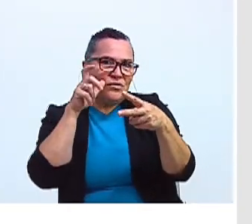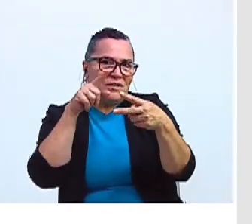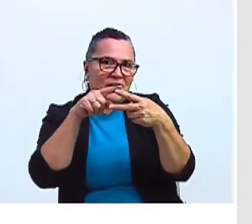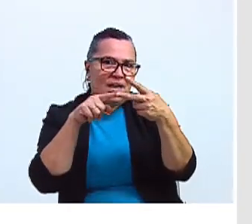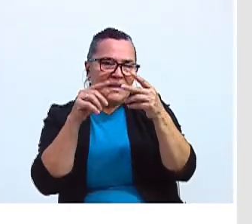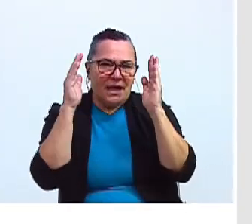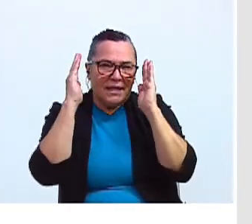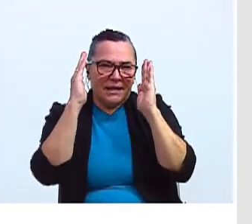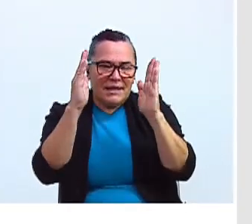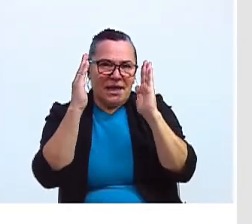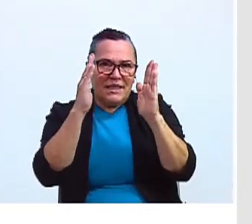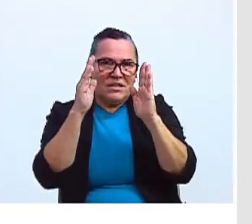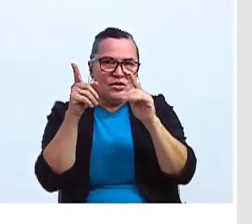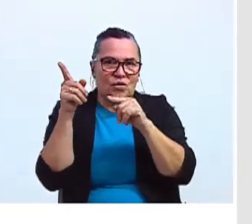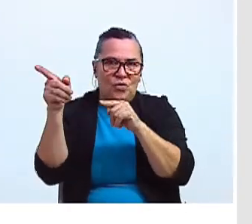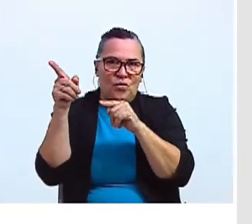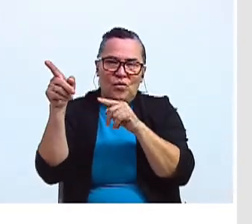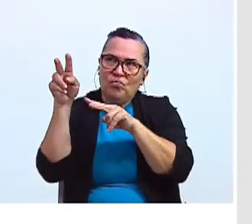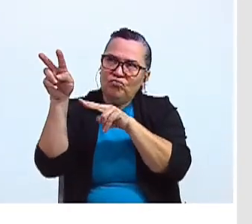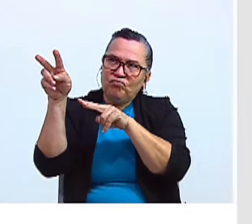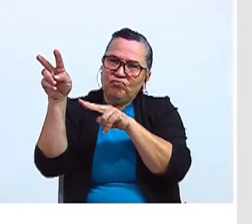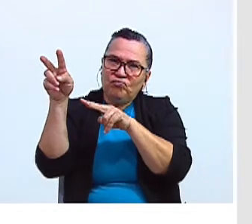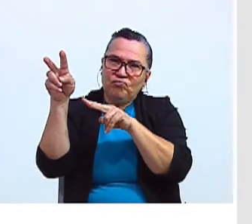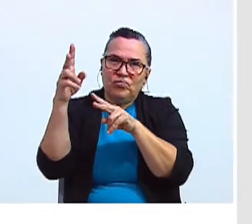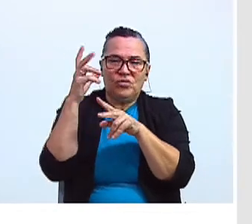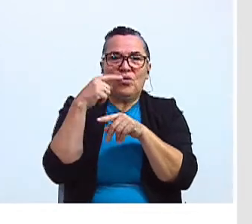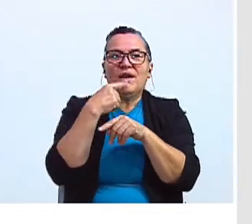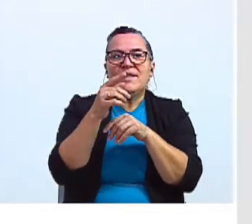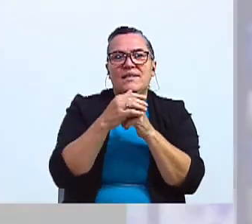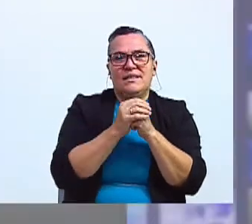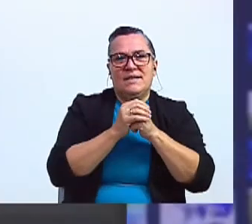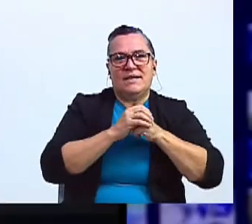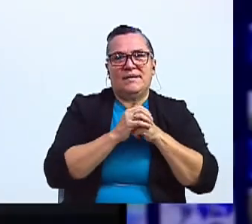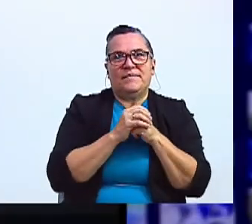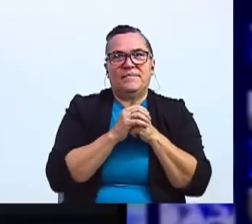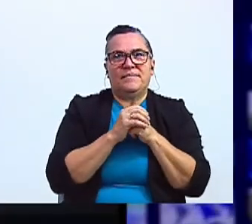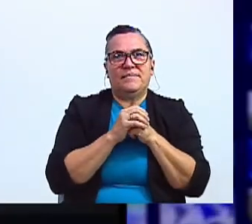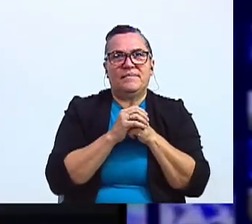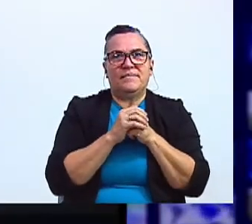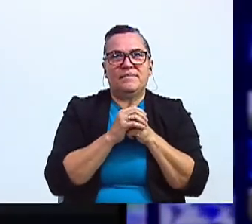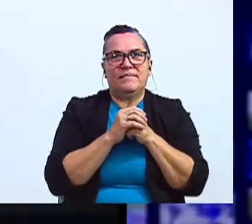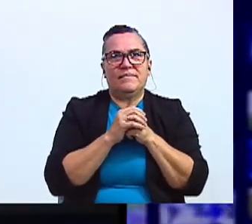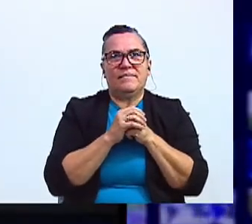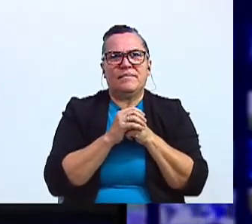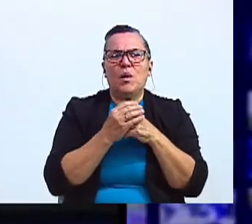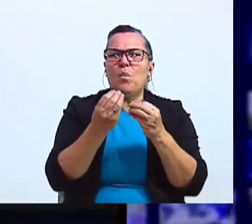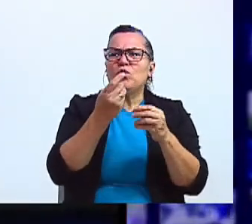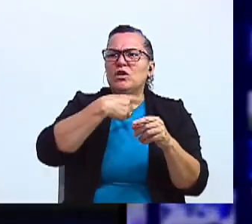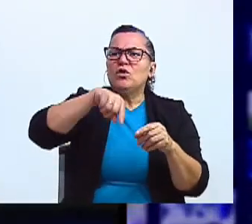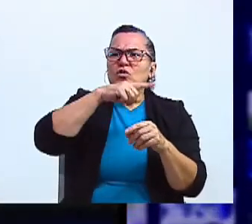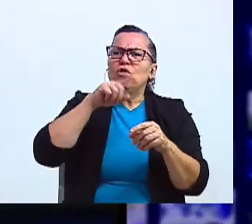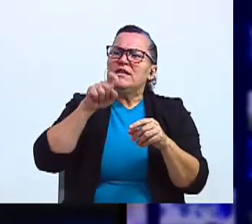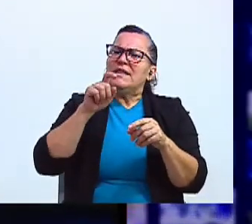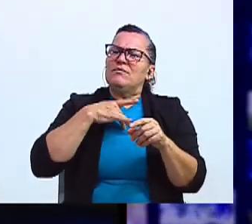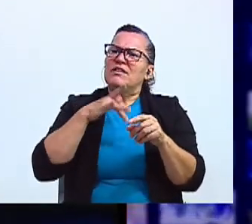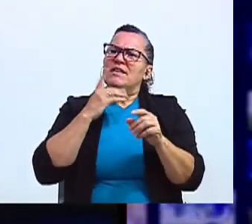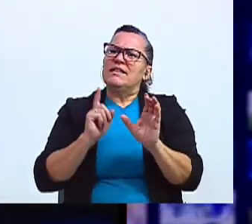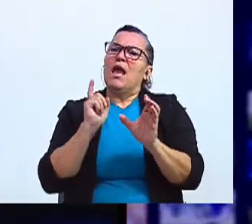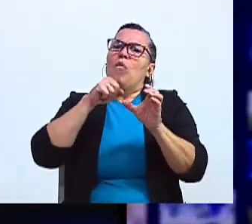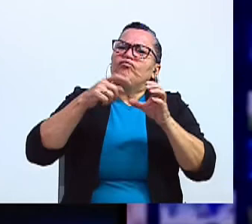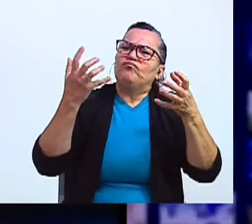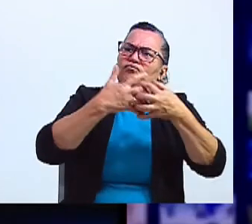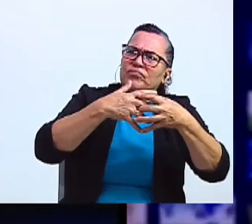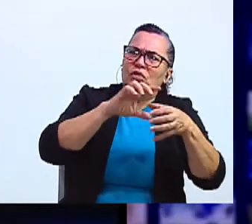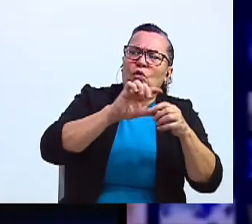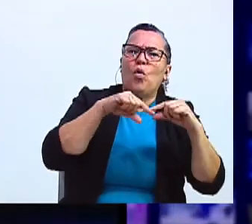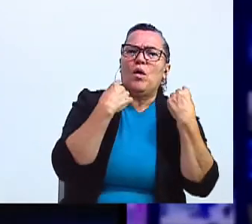pay a lot of attention to what they said. Well, for a lot of us, the need to fit in with a group can often